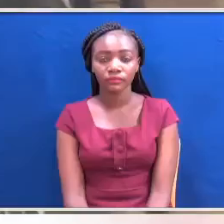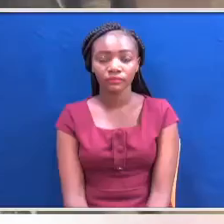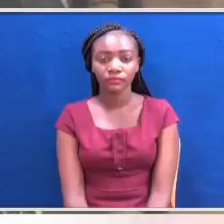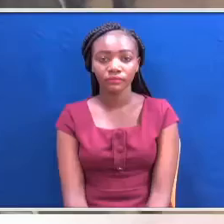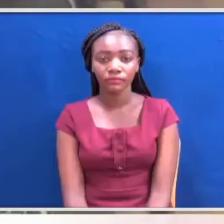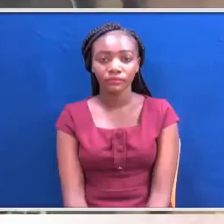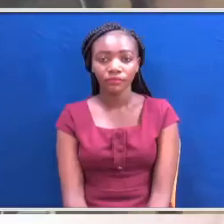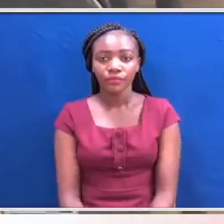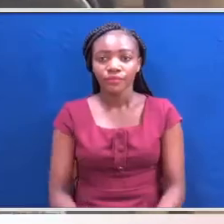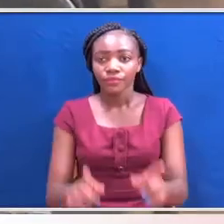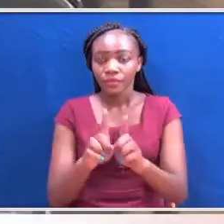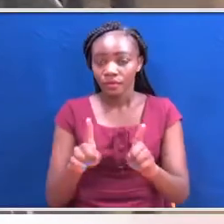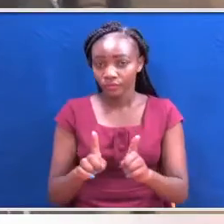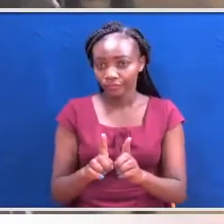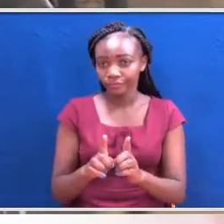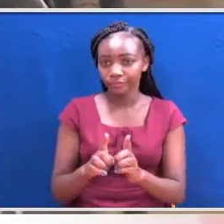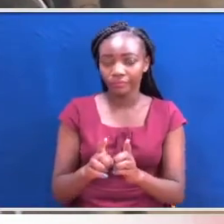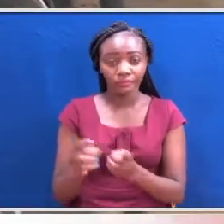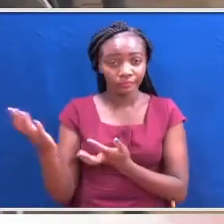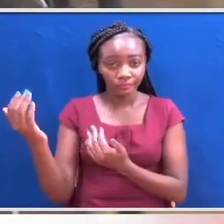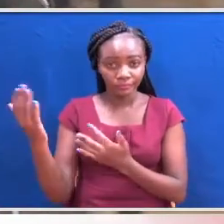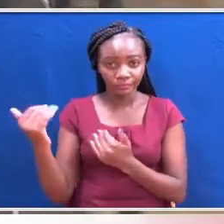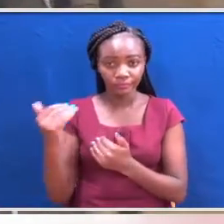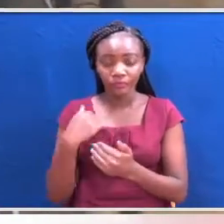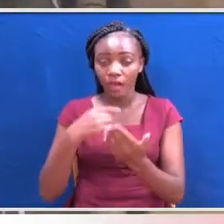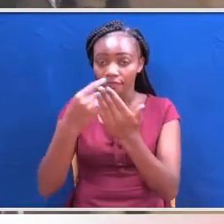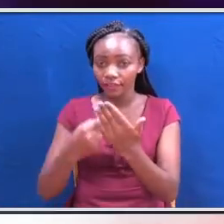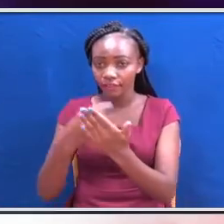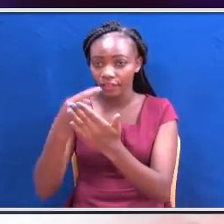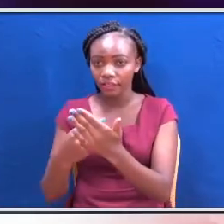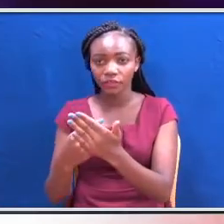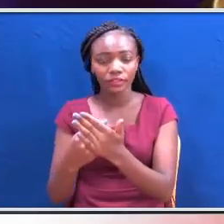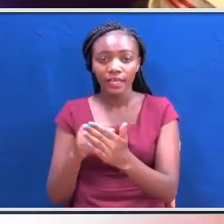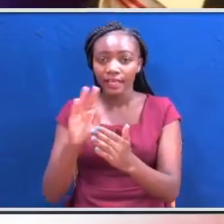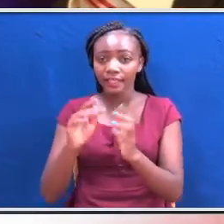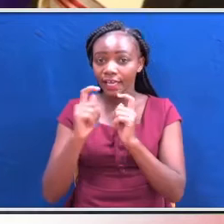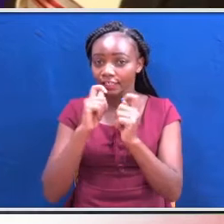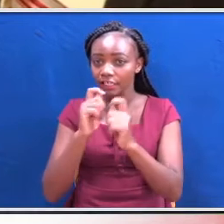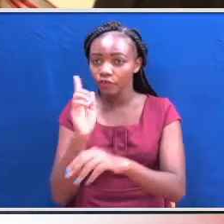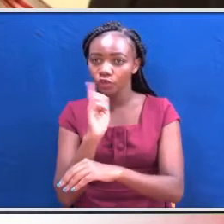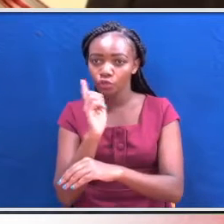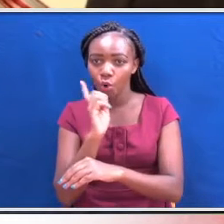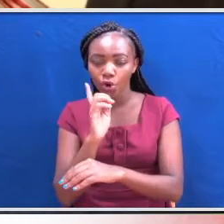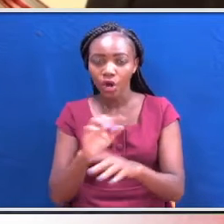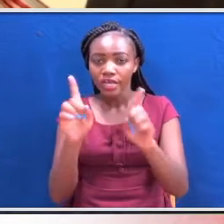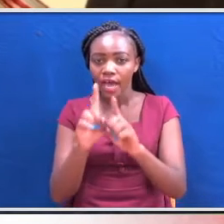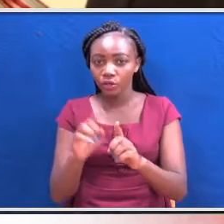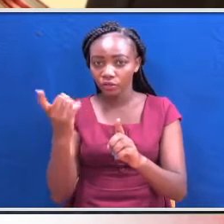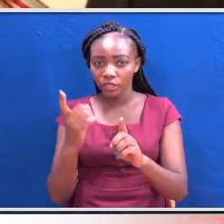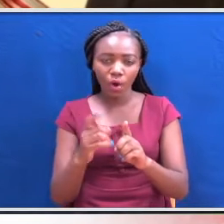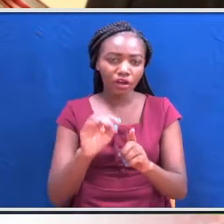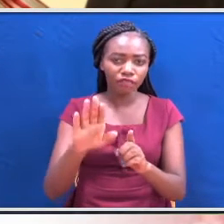His pro-workers' rulings are also expected to form the discussion in his interview tomorrow. In one of his rulings last